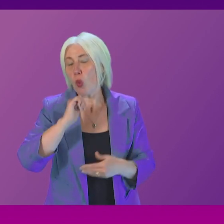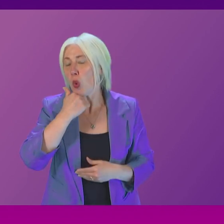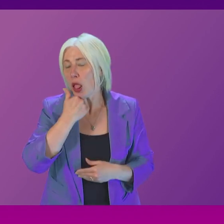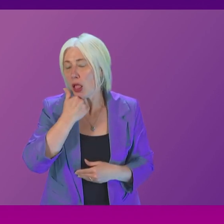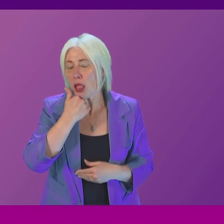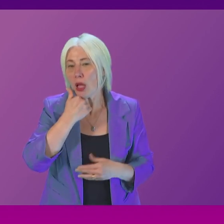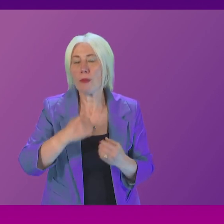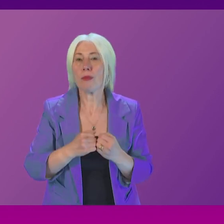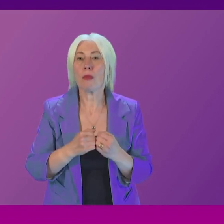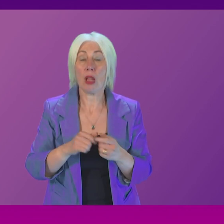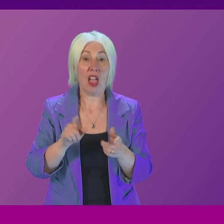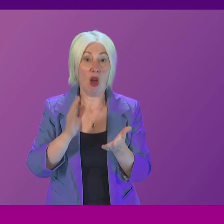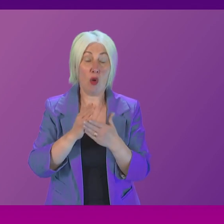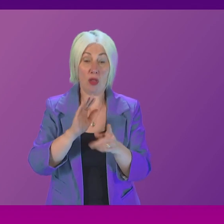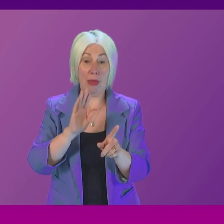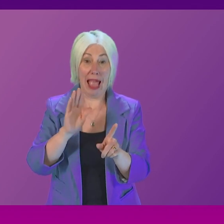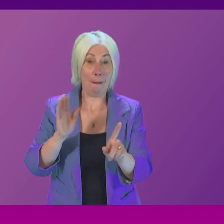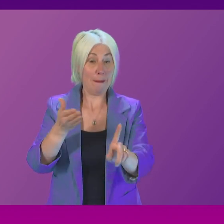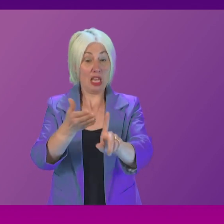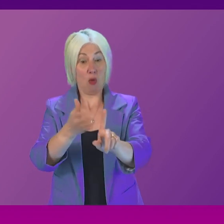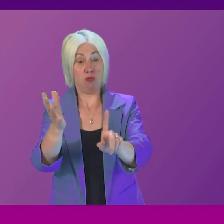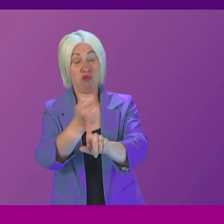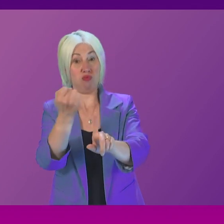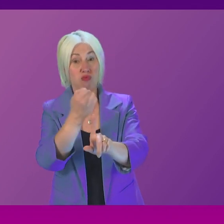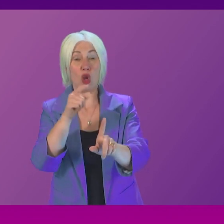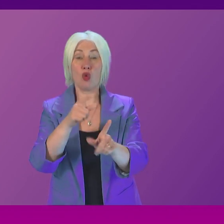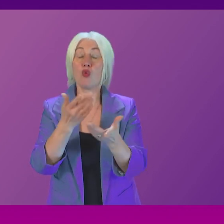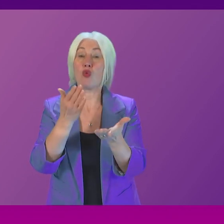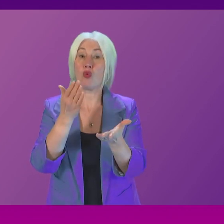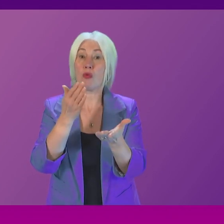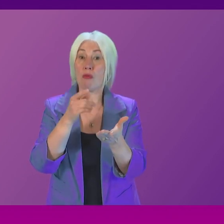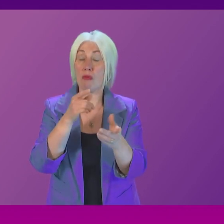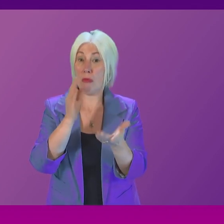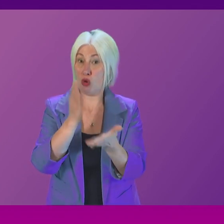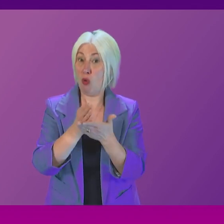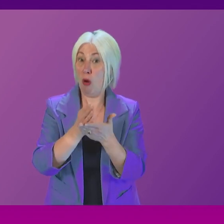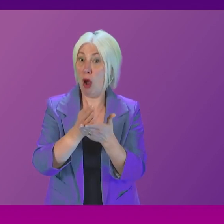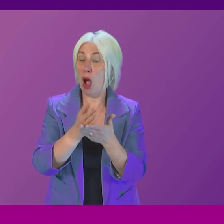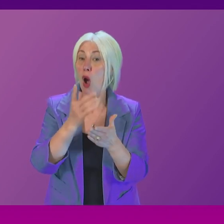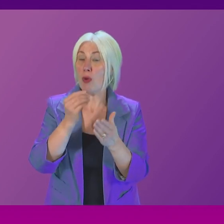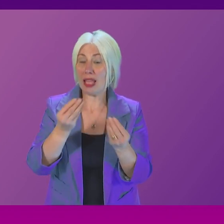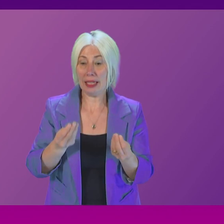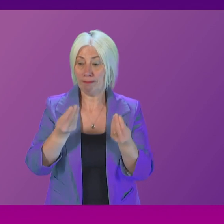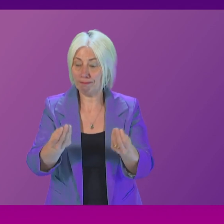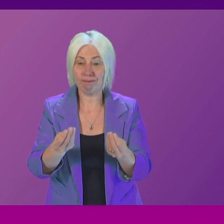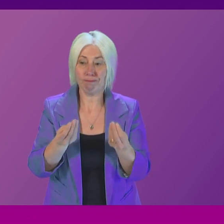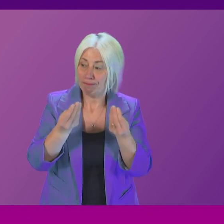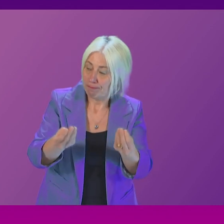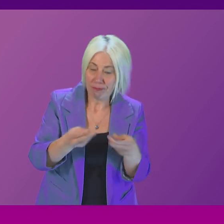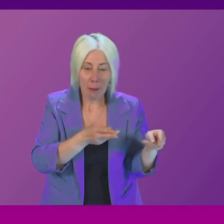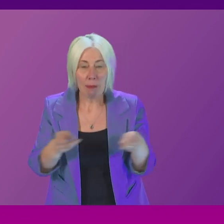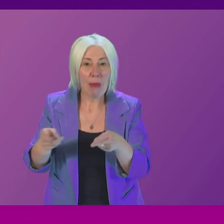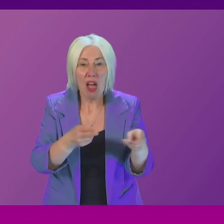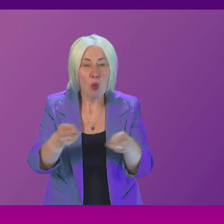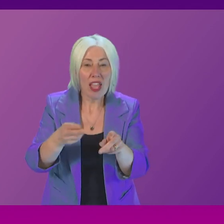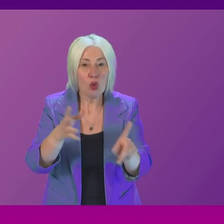will, I'm very ambitious in relation to those targets to ensure that we are putting forward a pathway to meeting